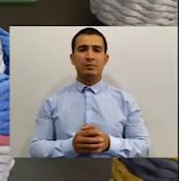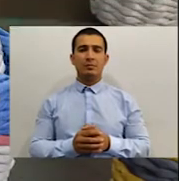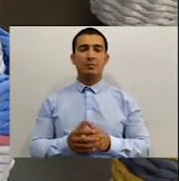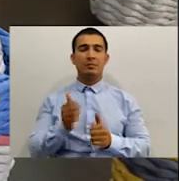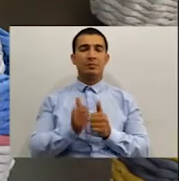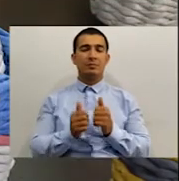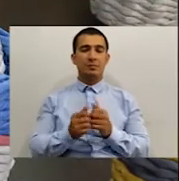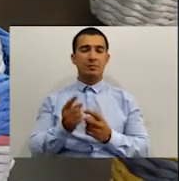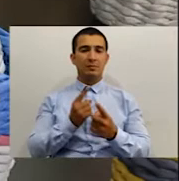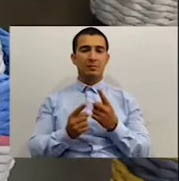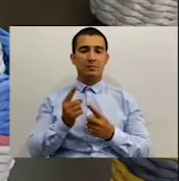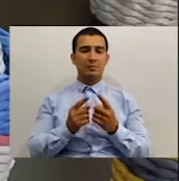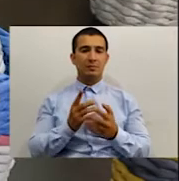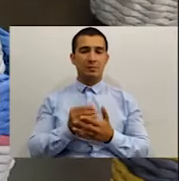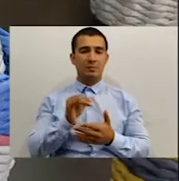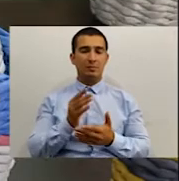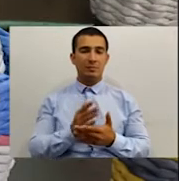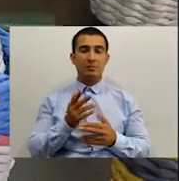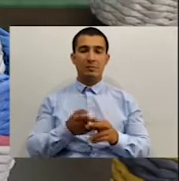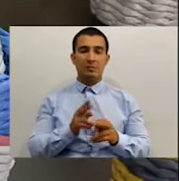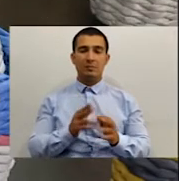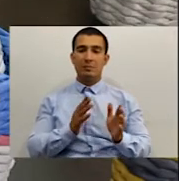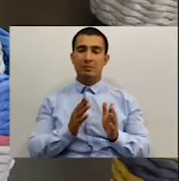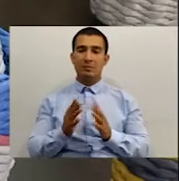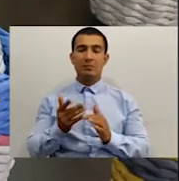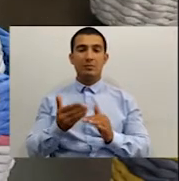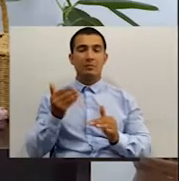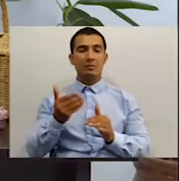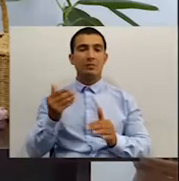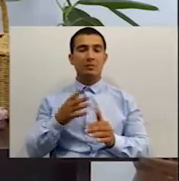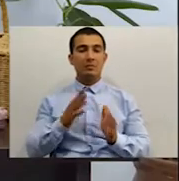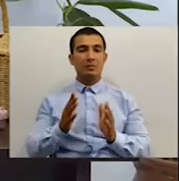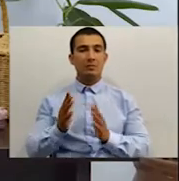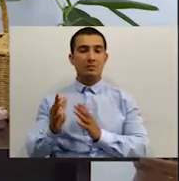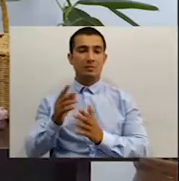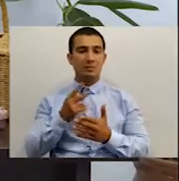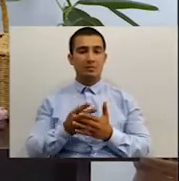Har bitta qatorimizni keyin oldingi qatorga